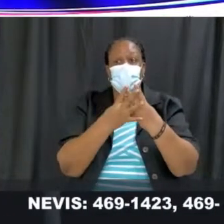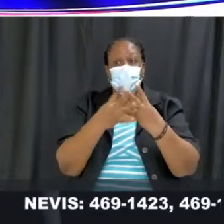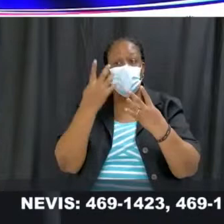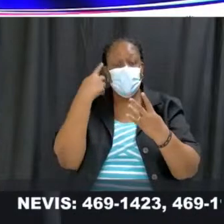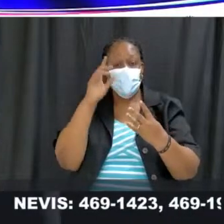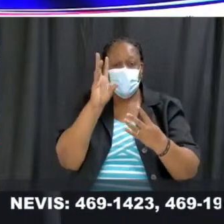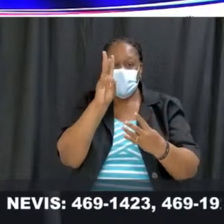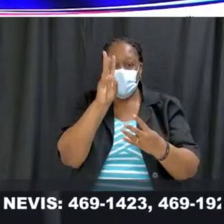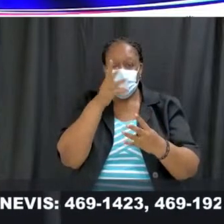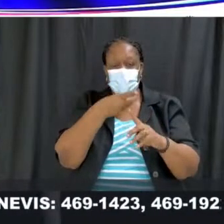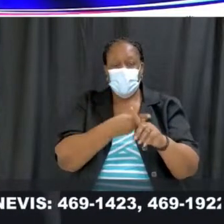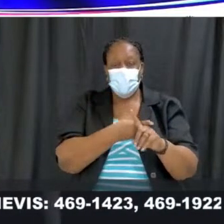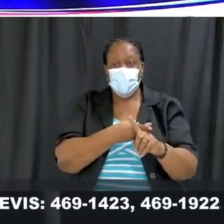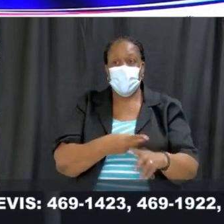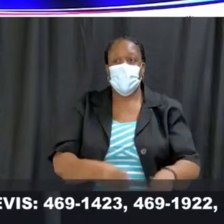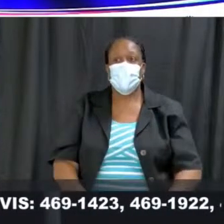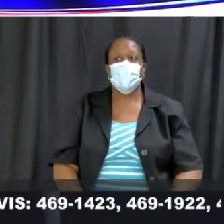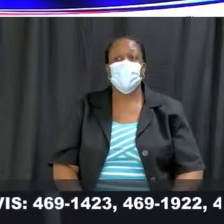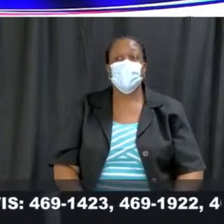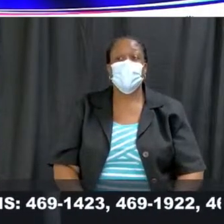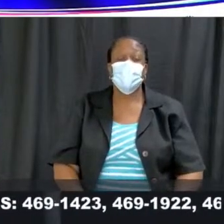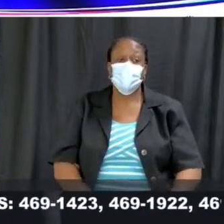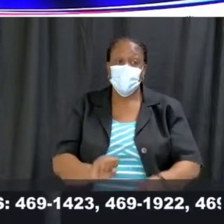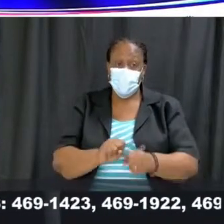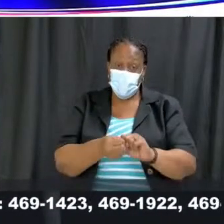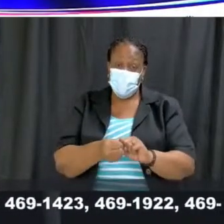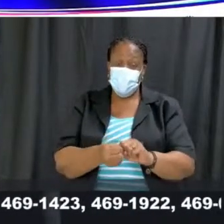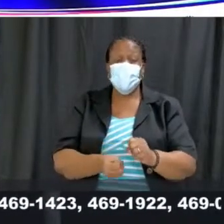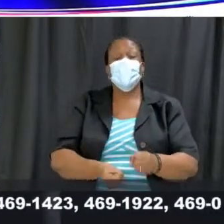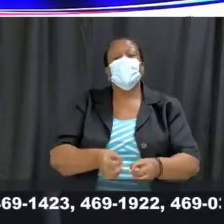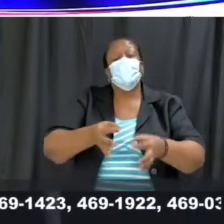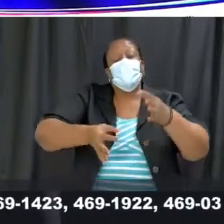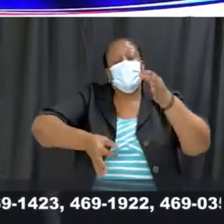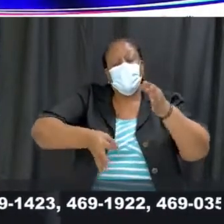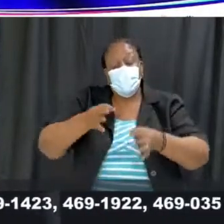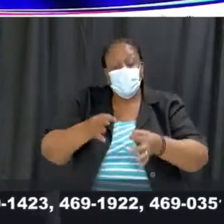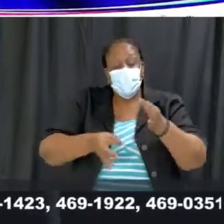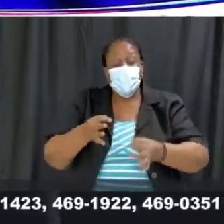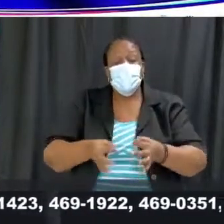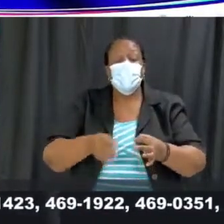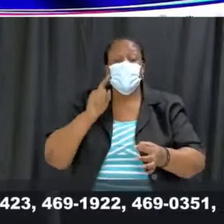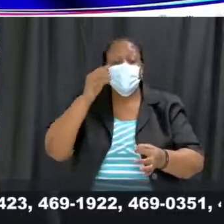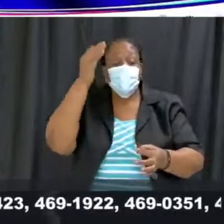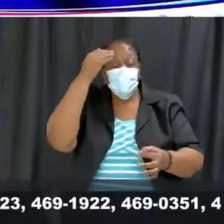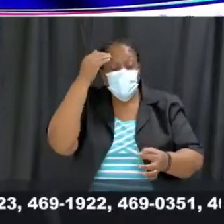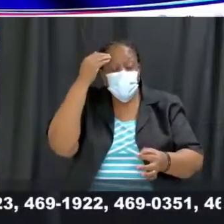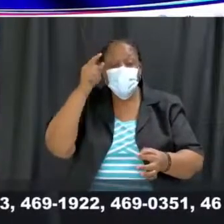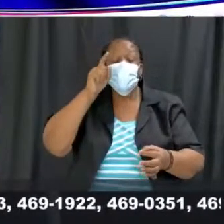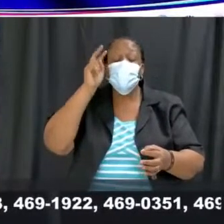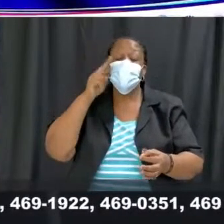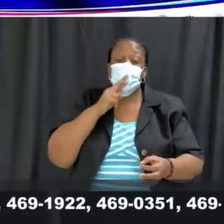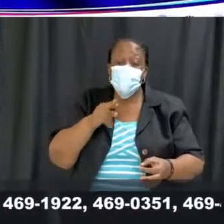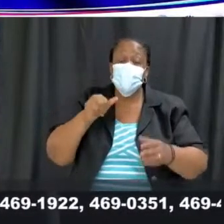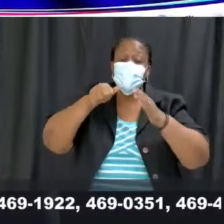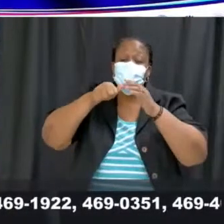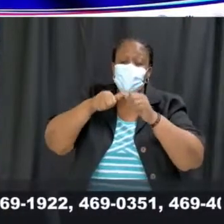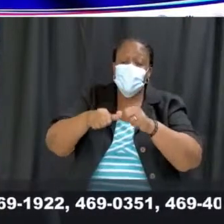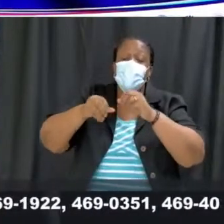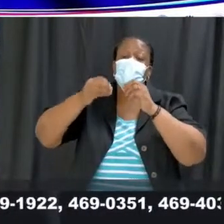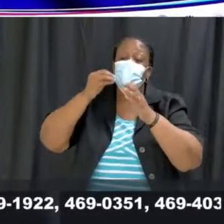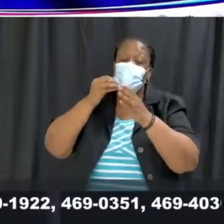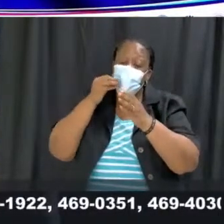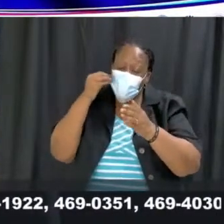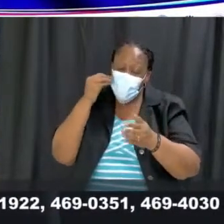and imprisonment. We therefore appeal to persons who are in quarantine at home to remain at home